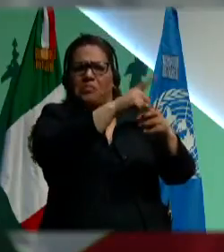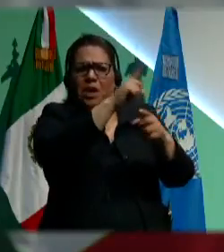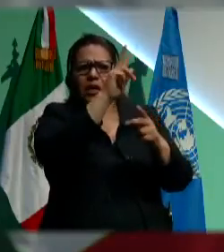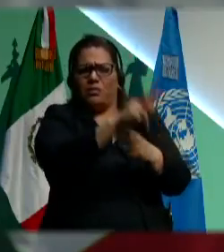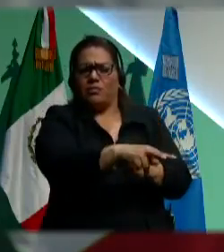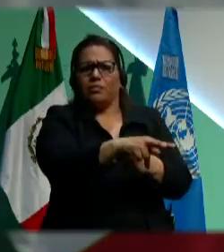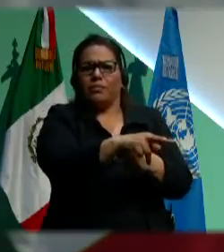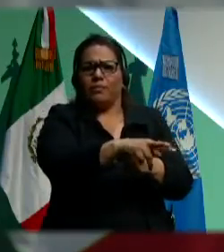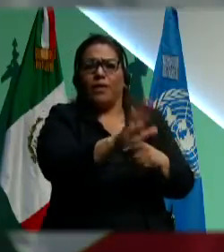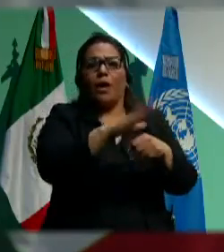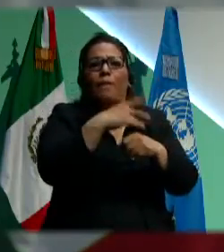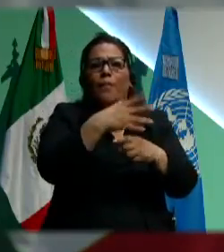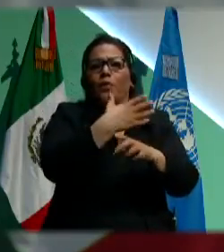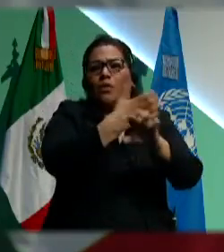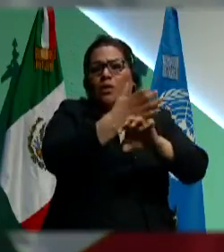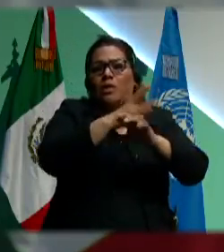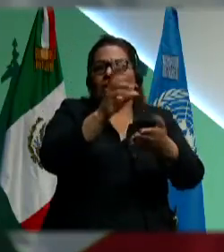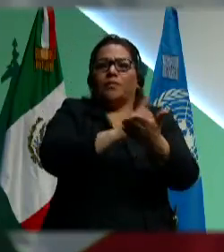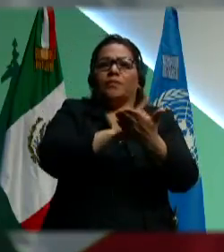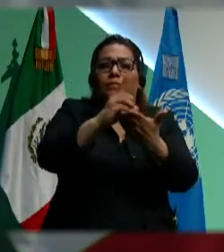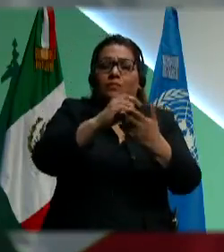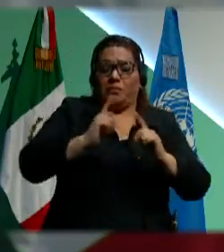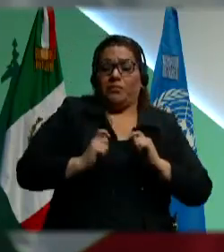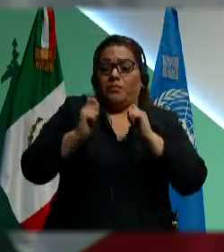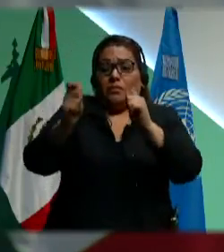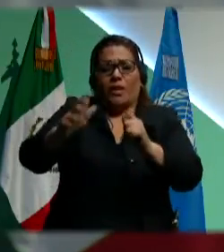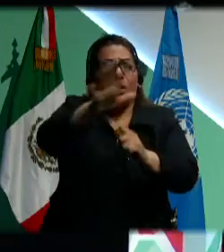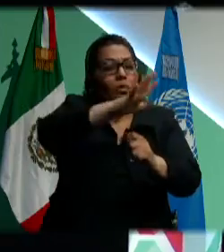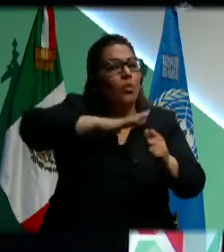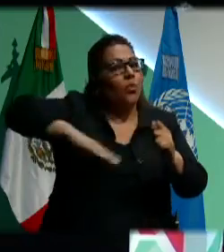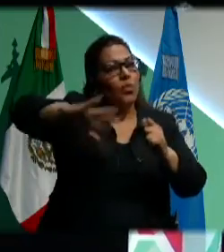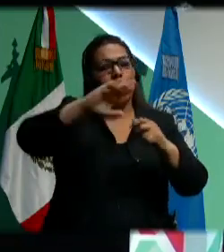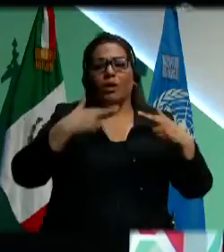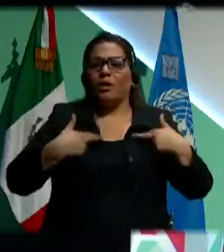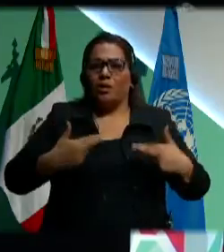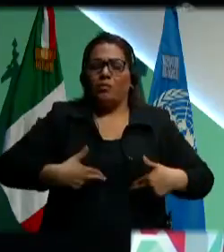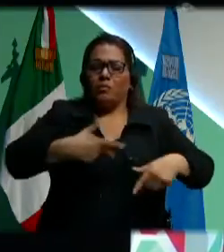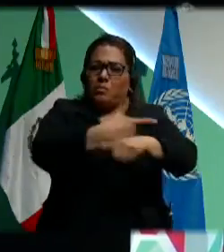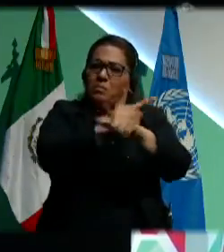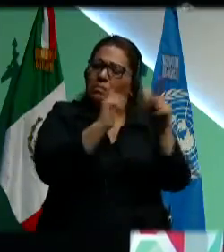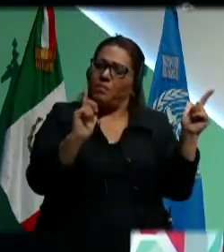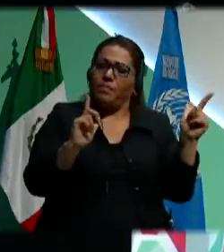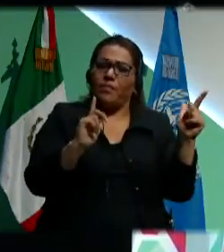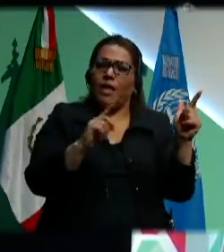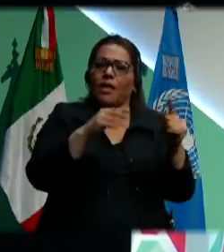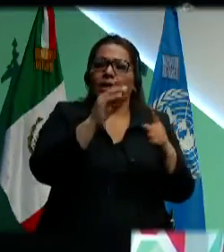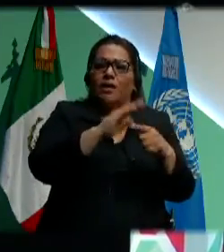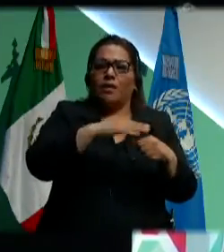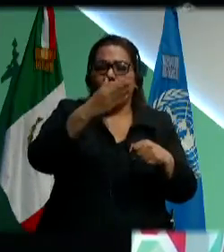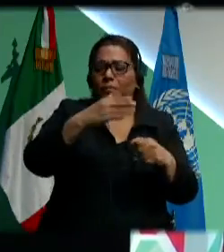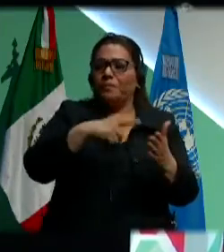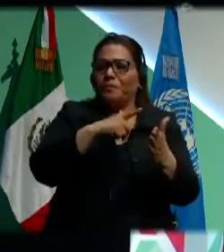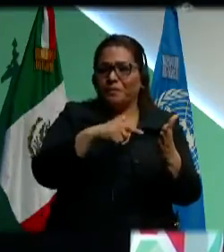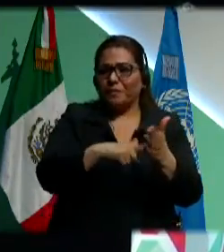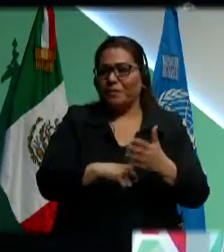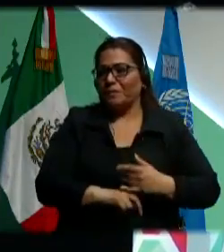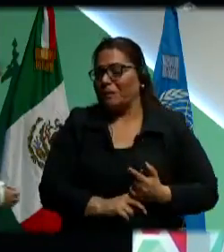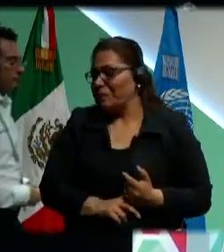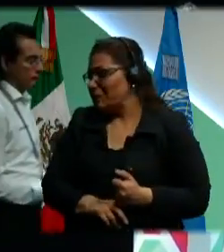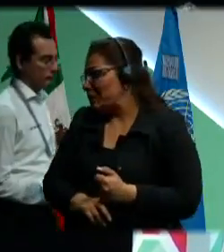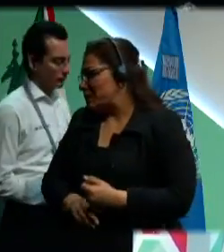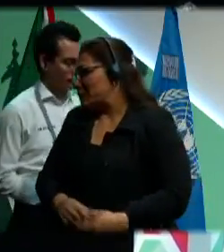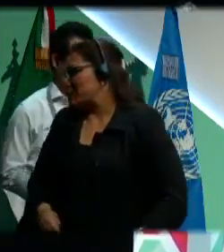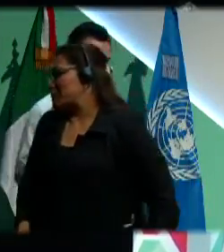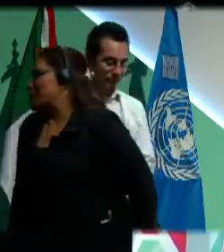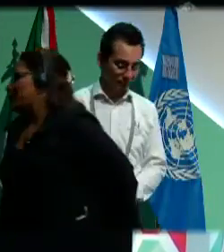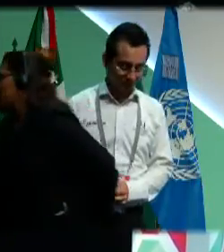it dislocates the boundaries of existing jurisprudence. To pass the test of equality and inclusion,